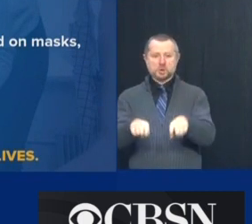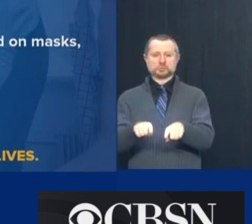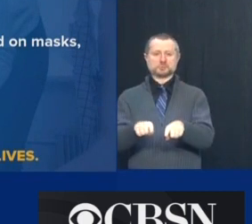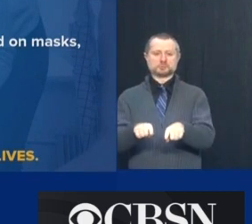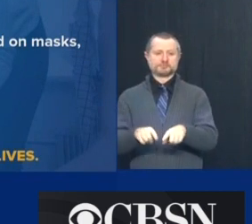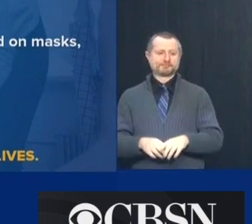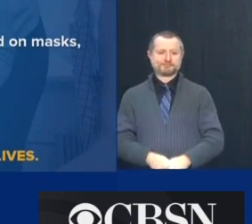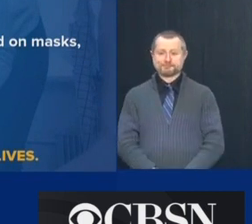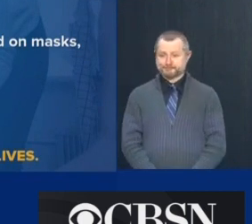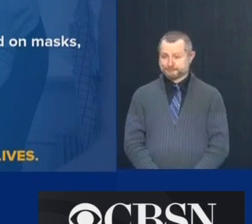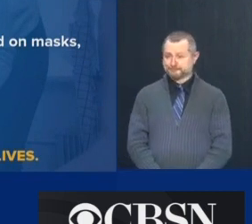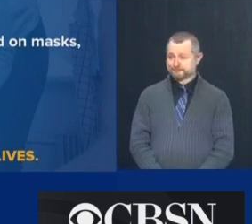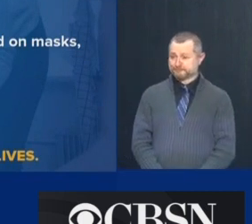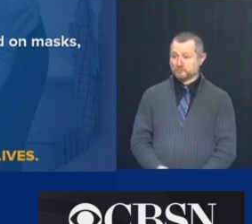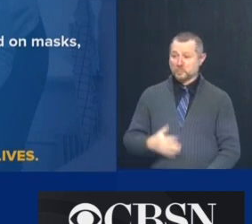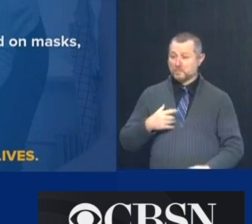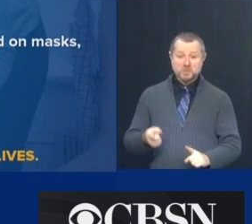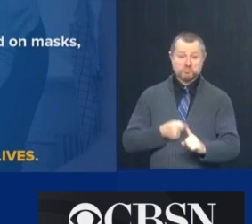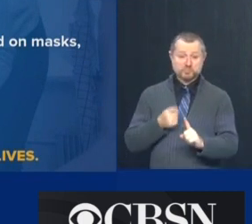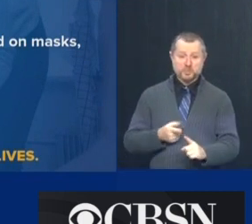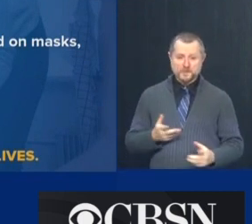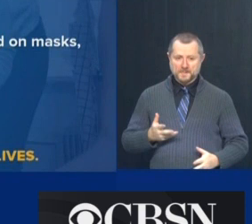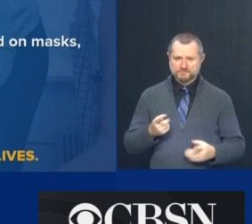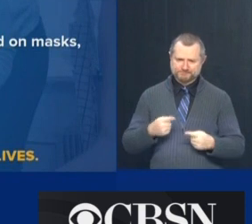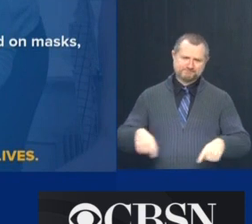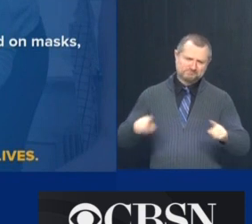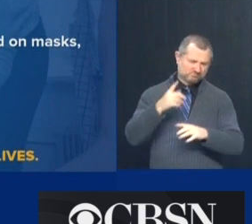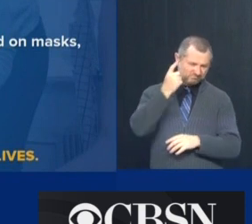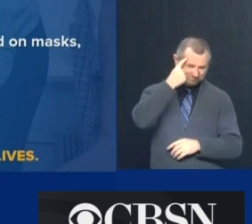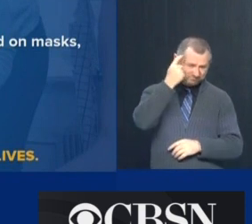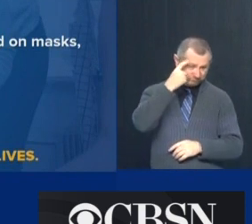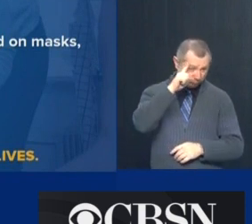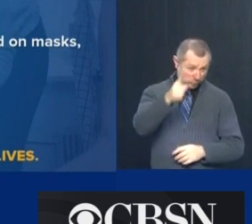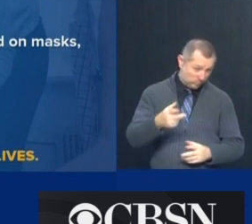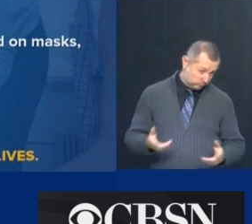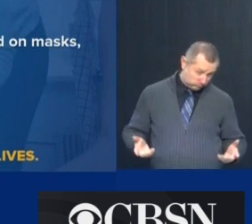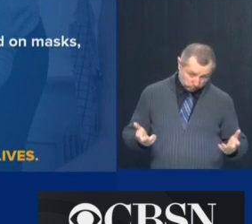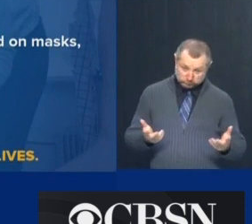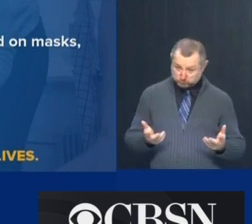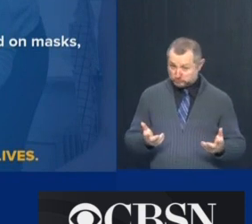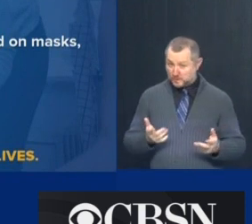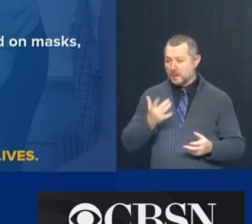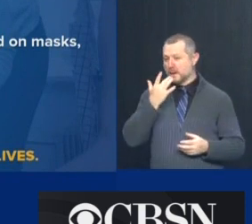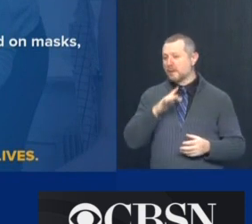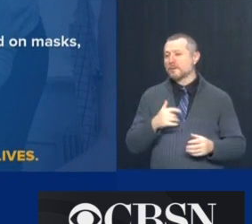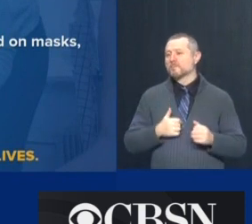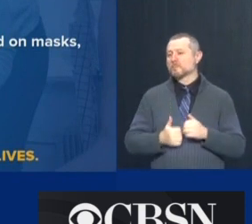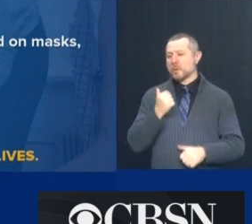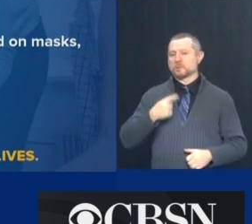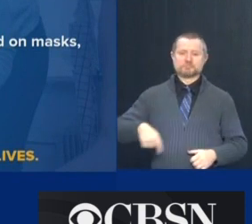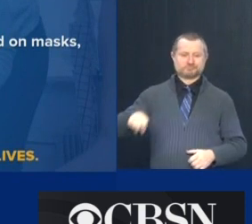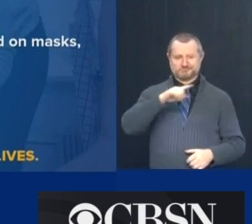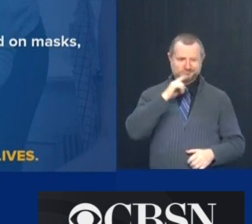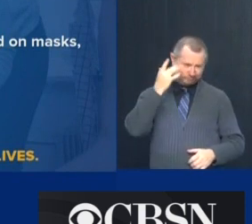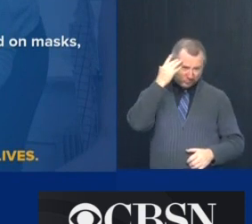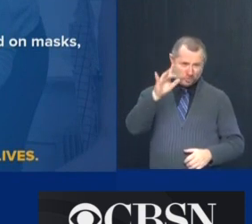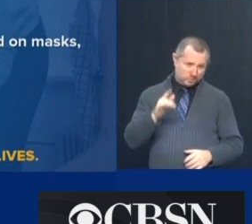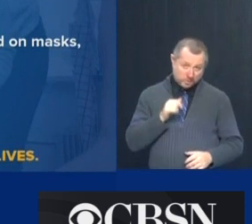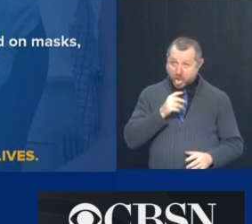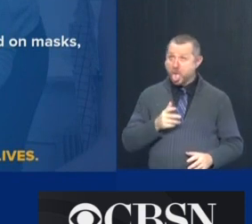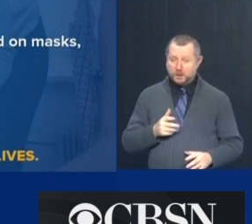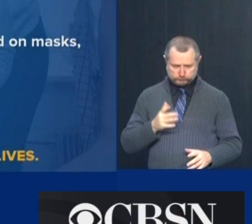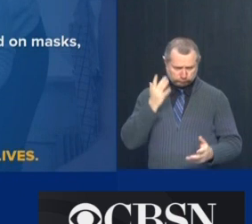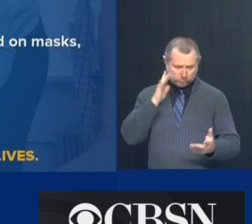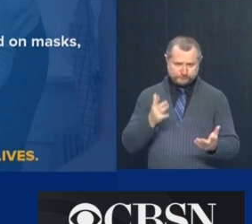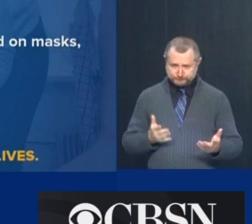It's a fact of being smart. And luckily, most of us are smart. I had a conversation